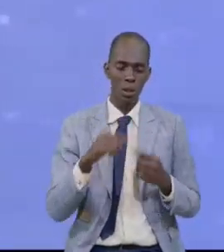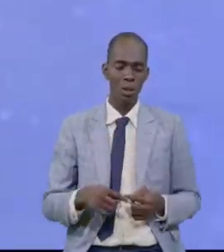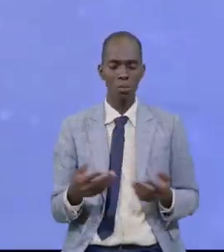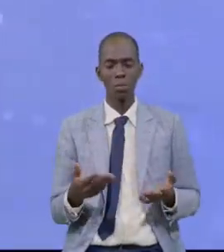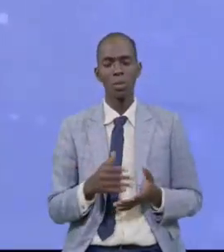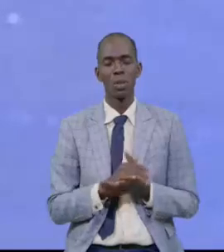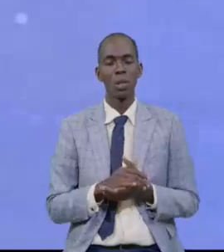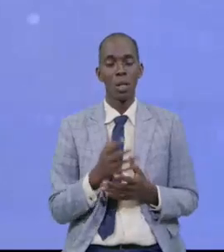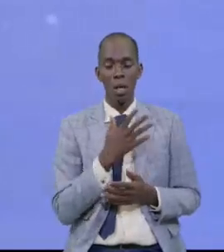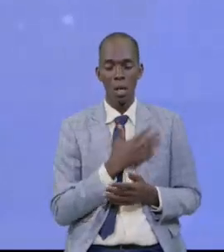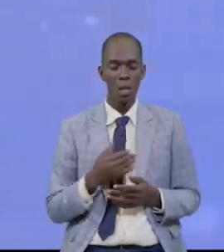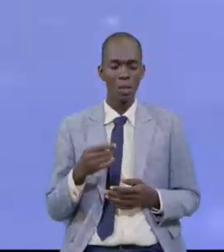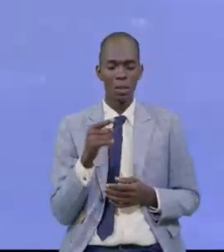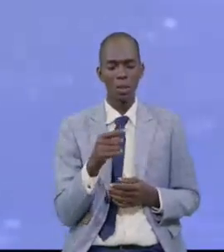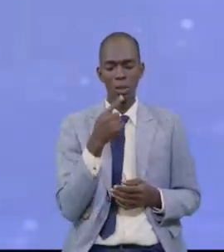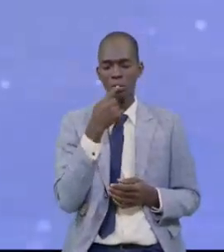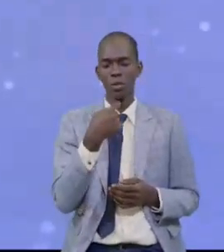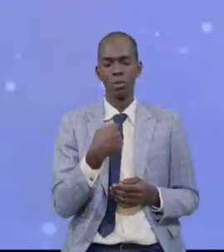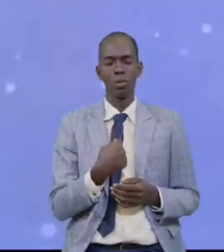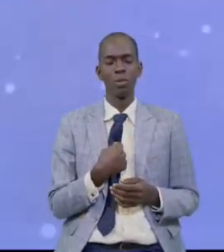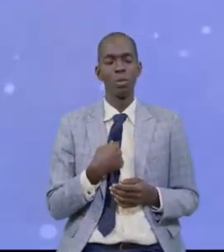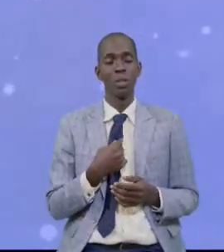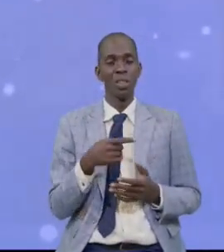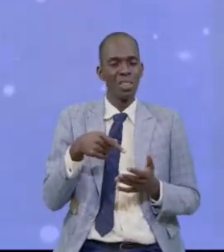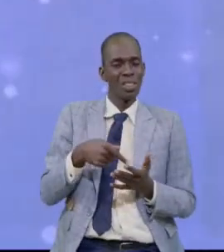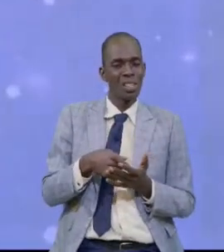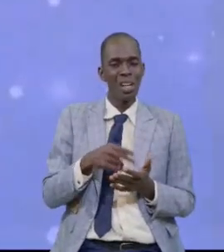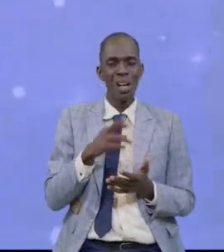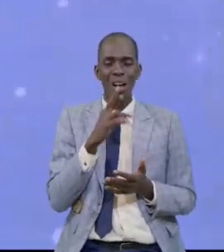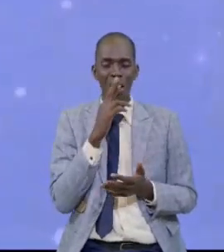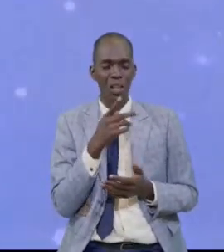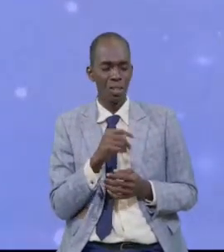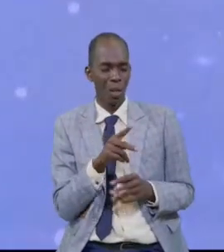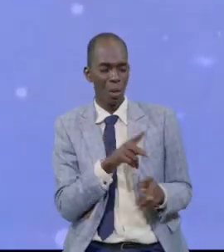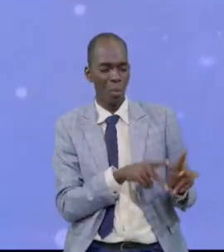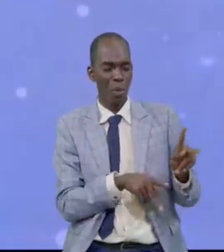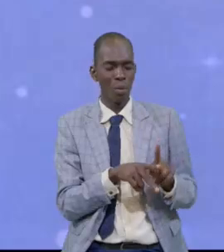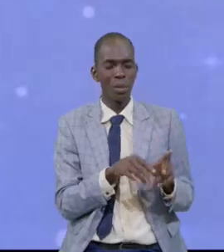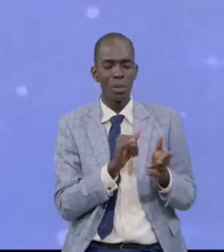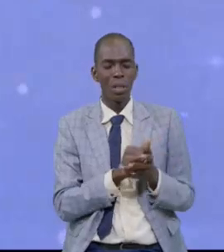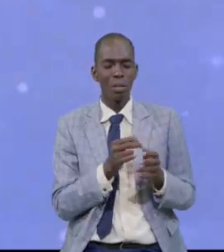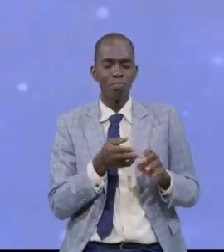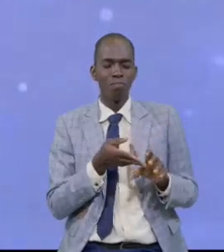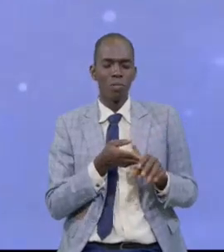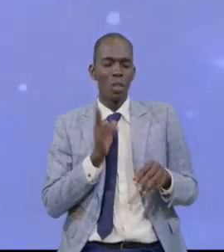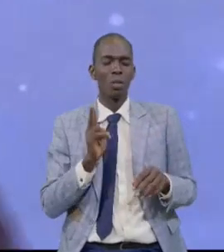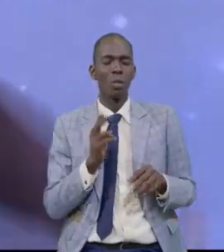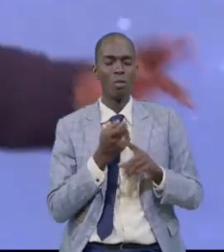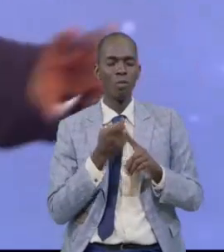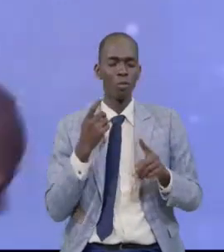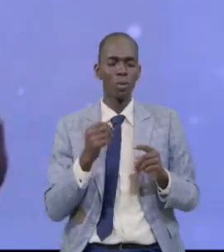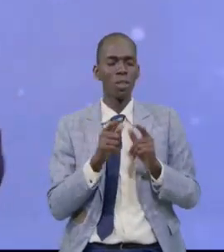these are they which came out of great tribulation, all